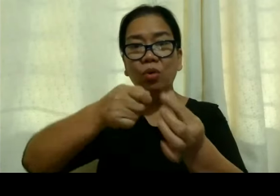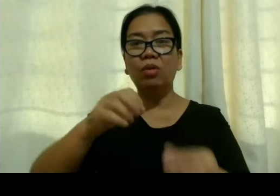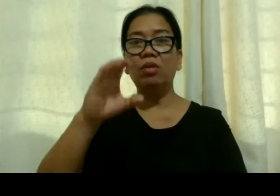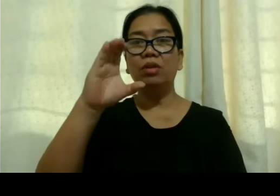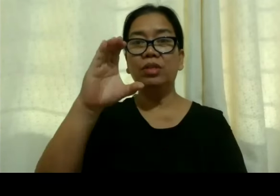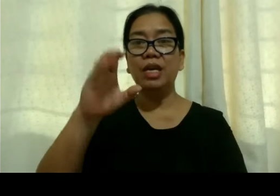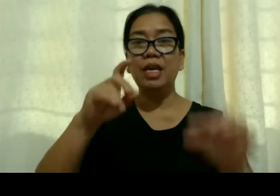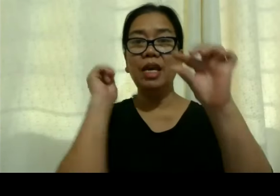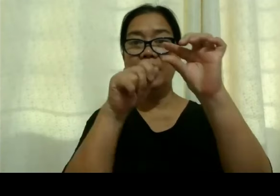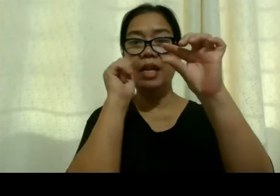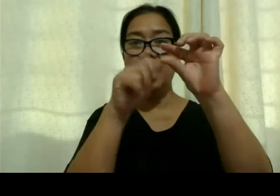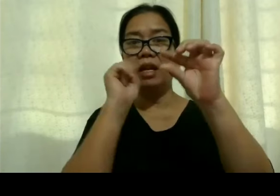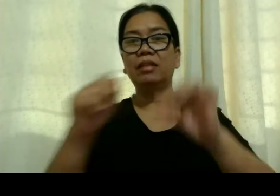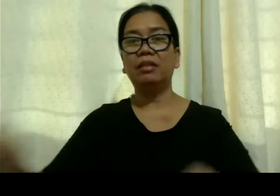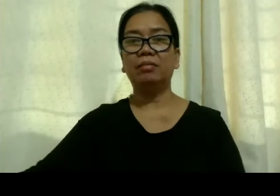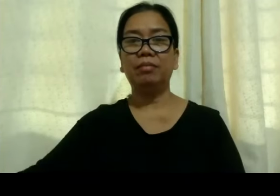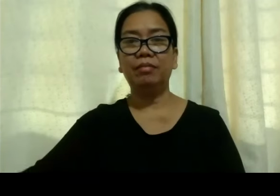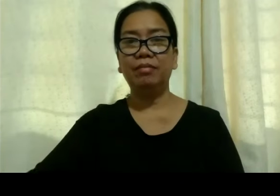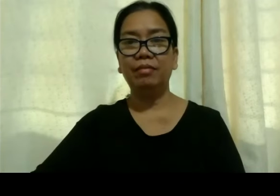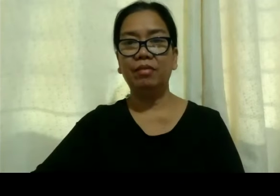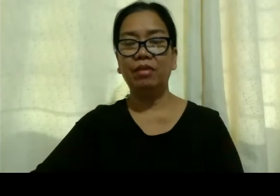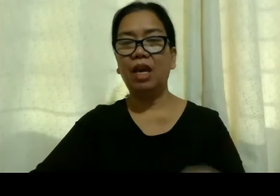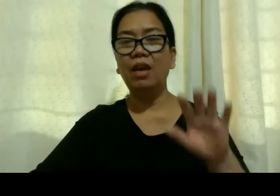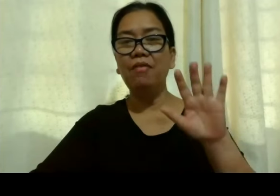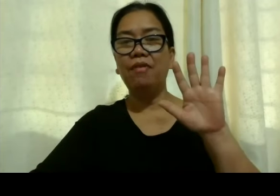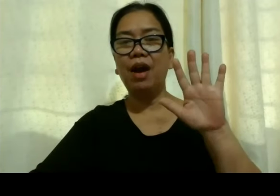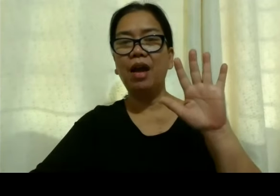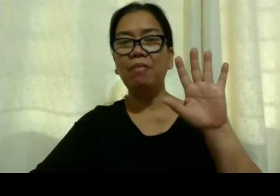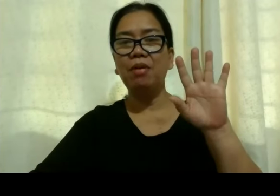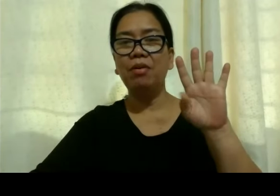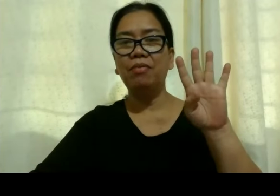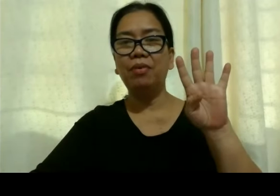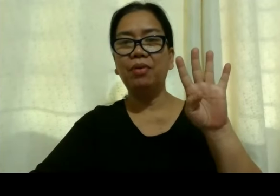screw. C, nail. Okay,